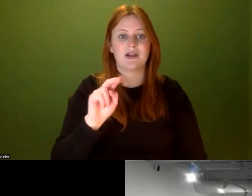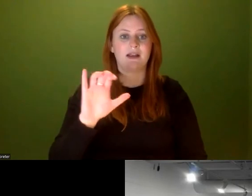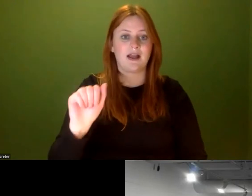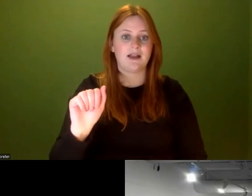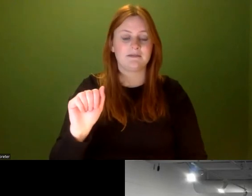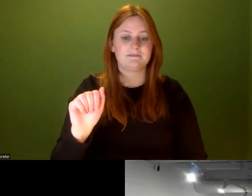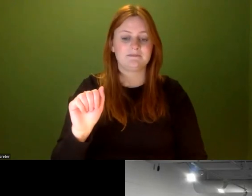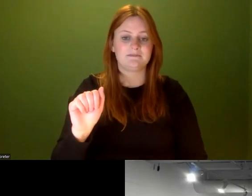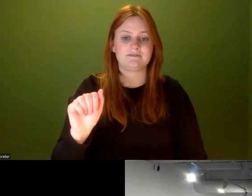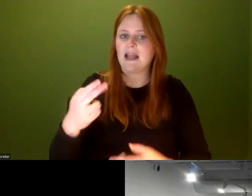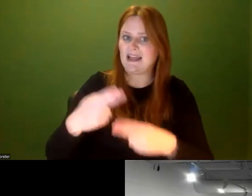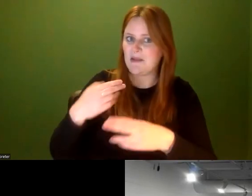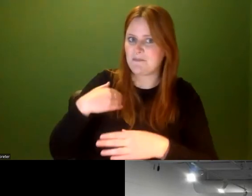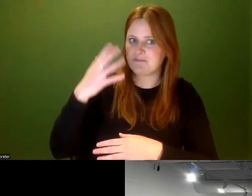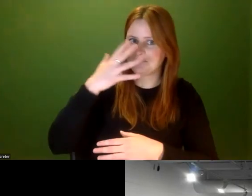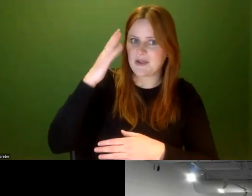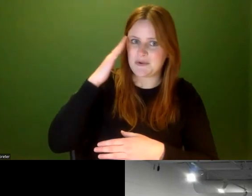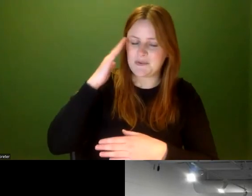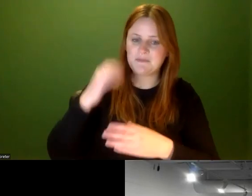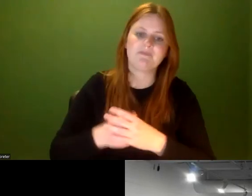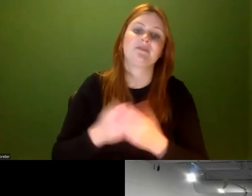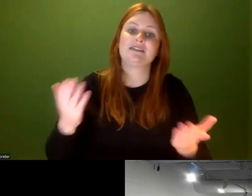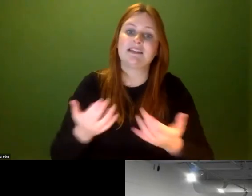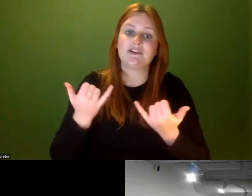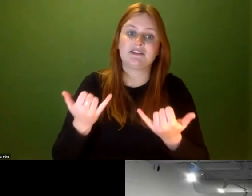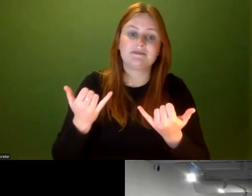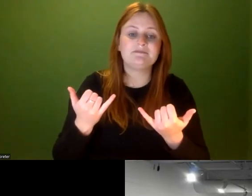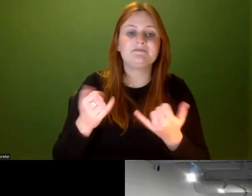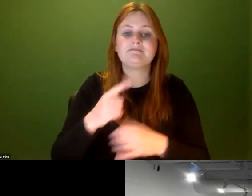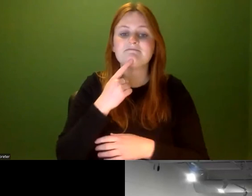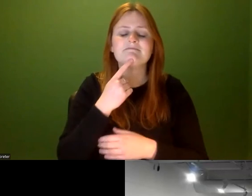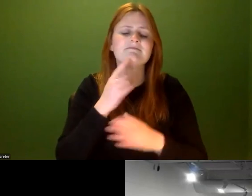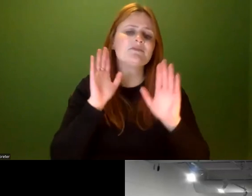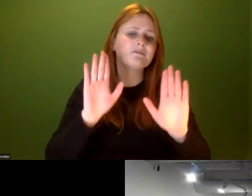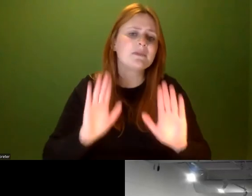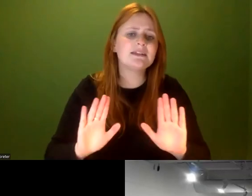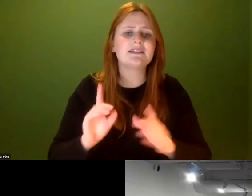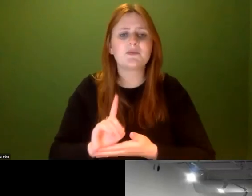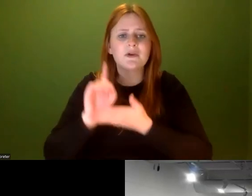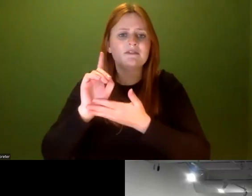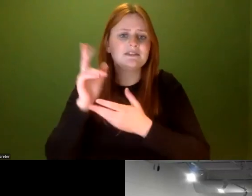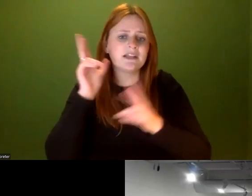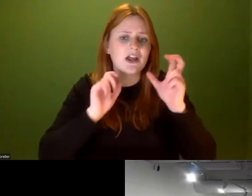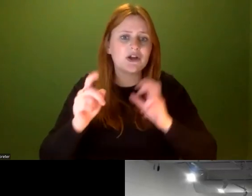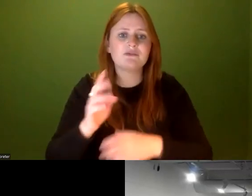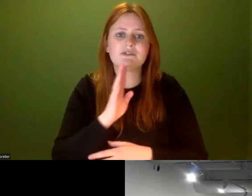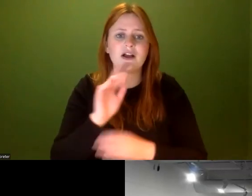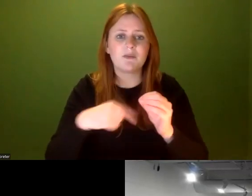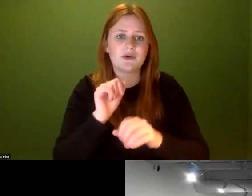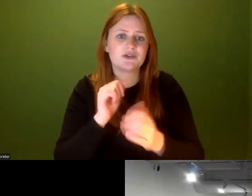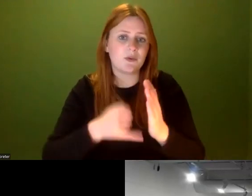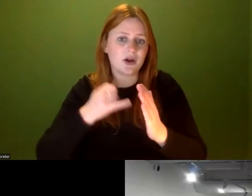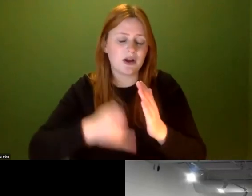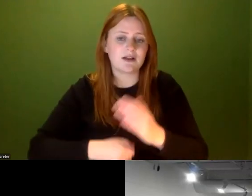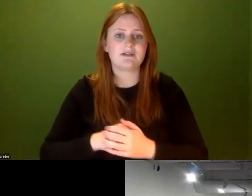name I recognize, is in attendance tonight and says, such a privilege to hear you speak about your work, the way the depth of your research merges